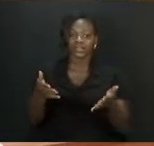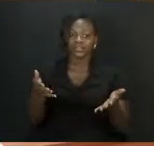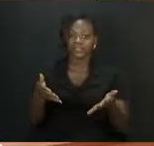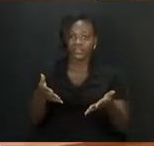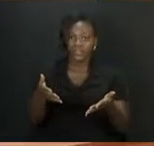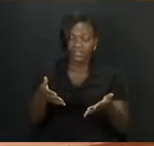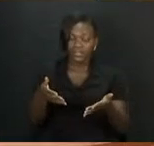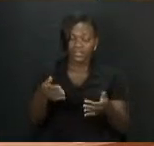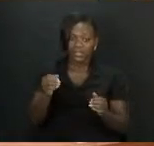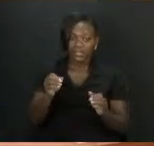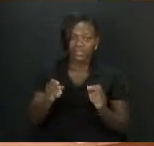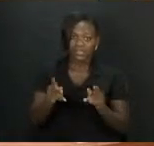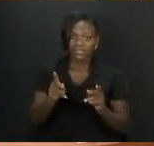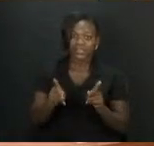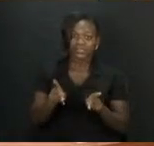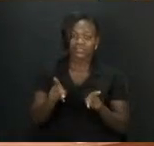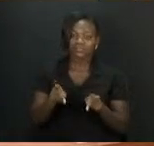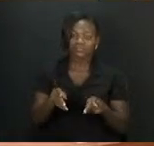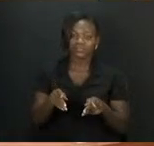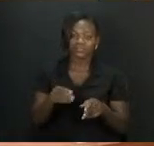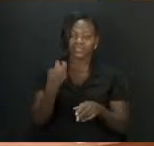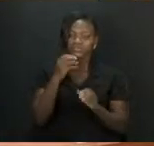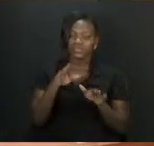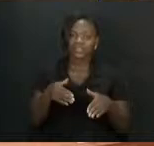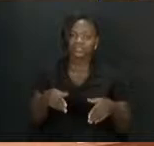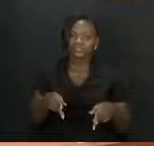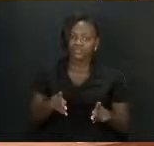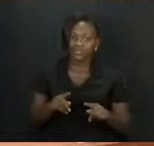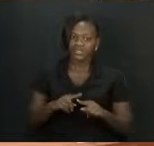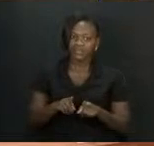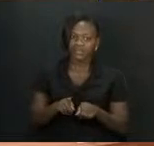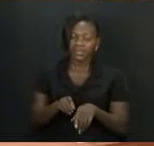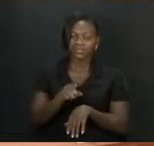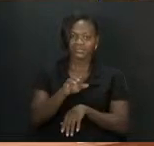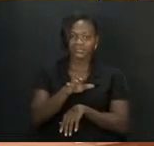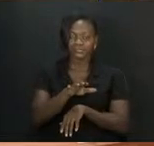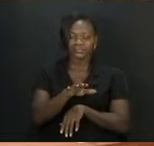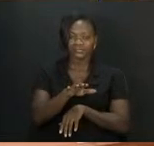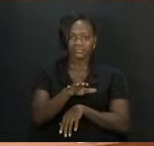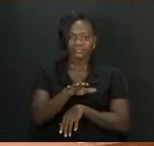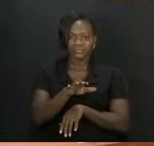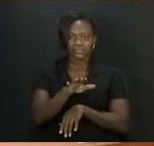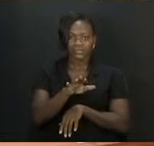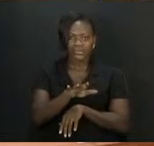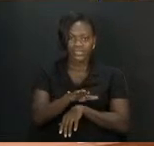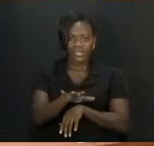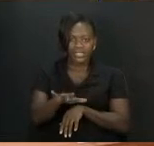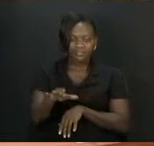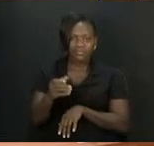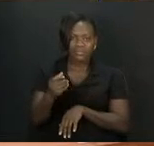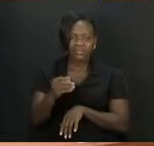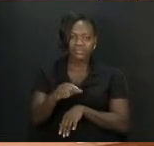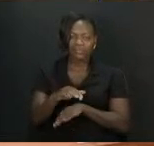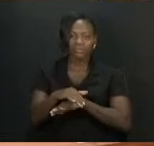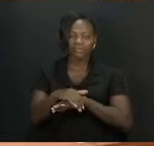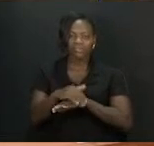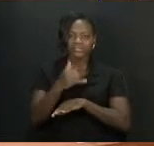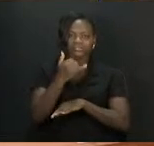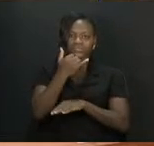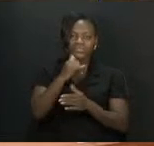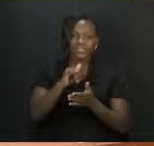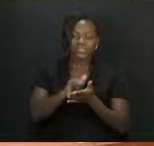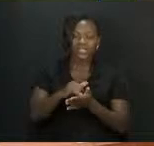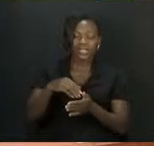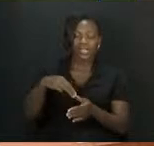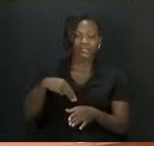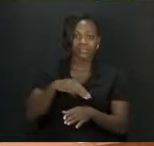House with the permission of the Speaker. However, correction of typographical or grammatical errors which members suggest